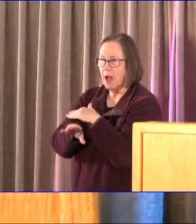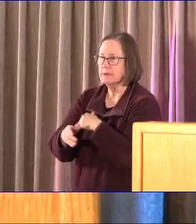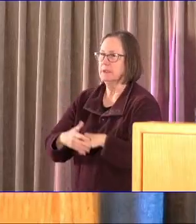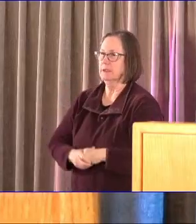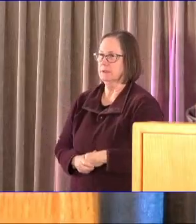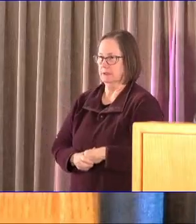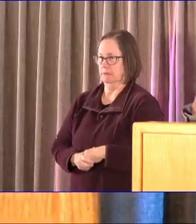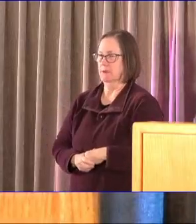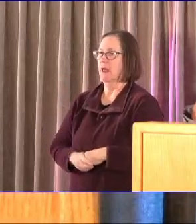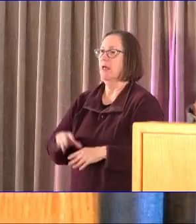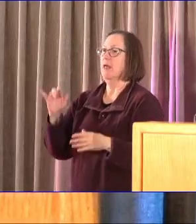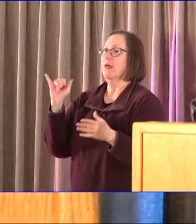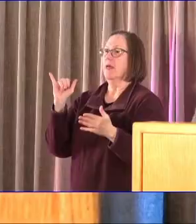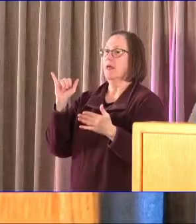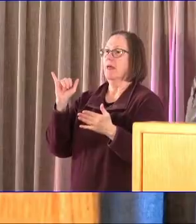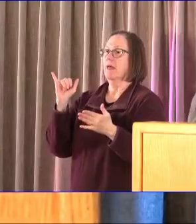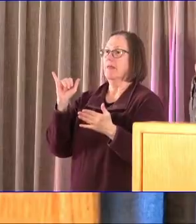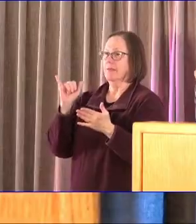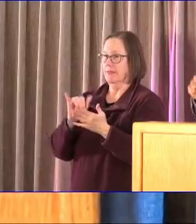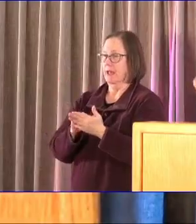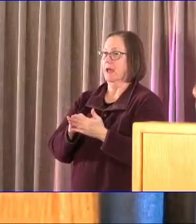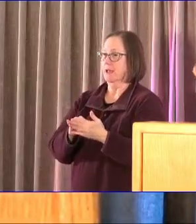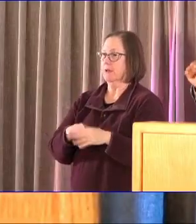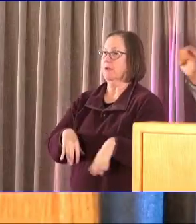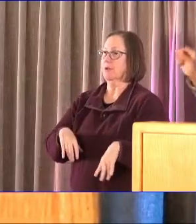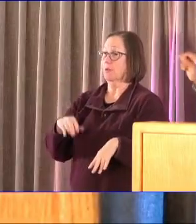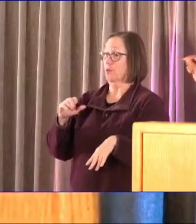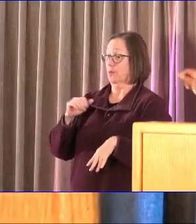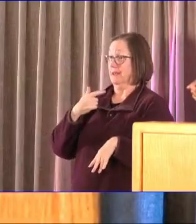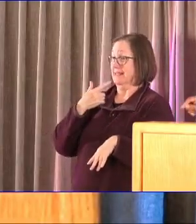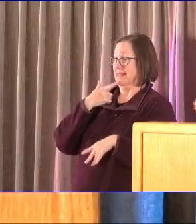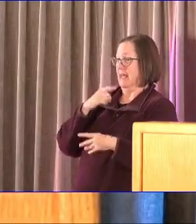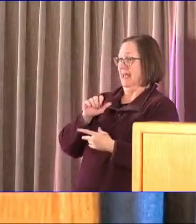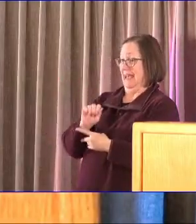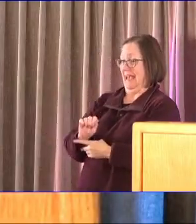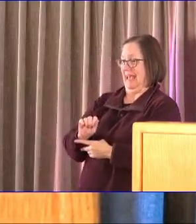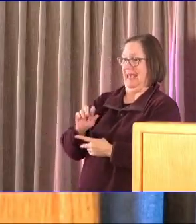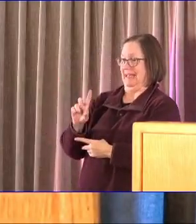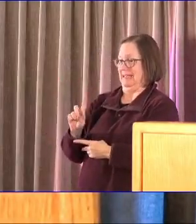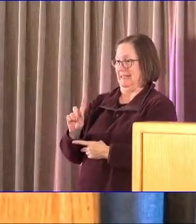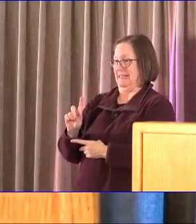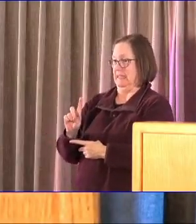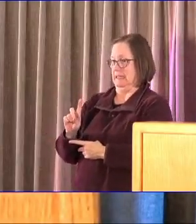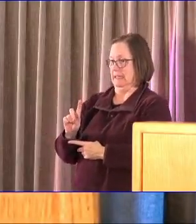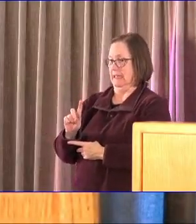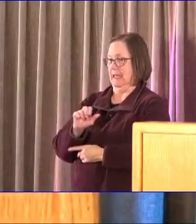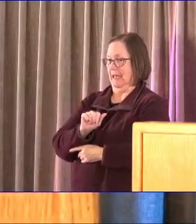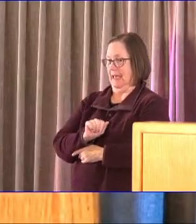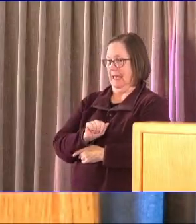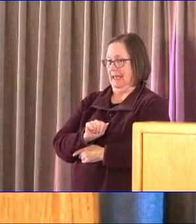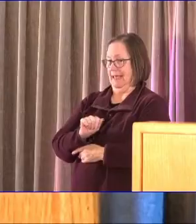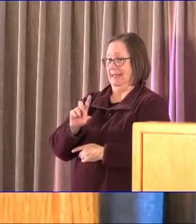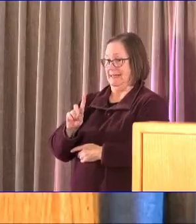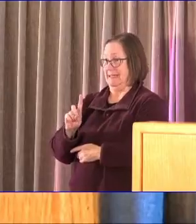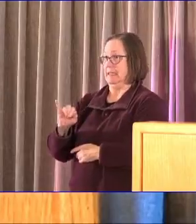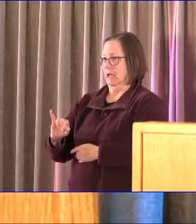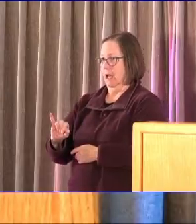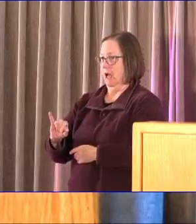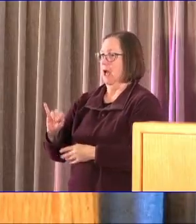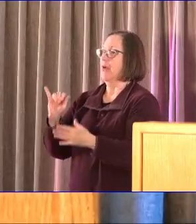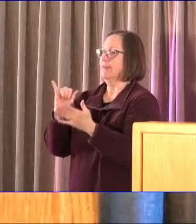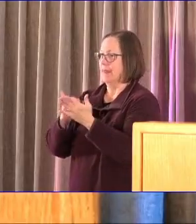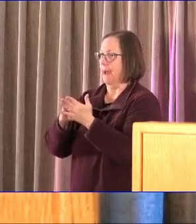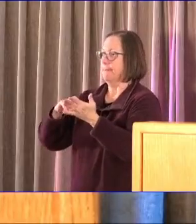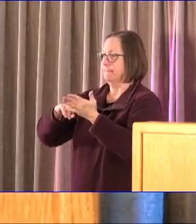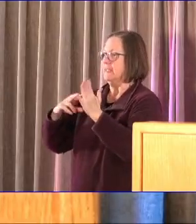environment. That's a community that you're saying, when you say ADI and we're moving towards ADI, you're saying that you want a community that has those